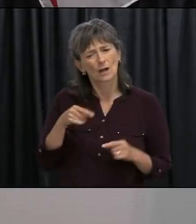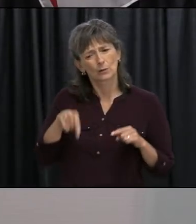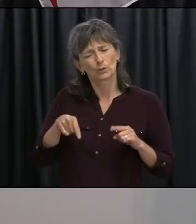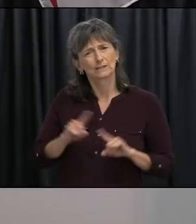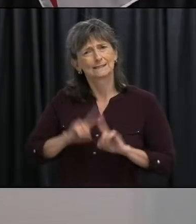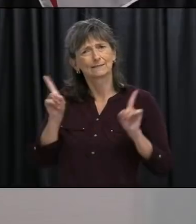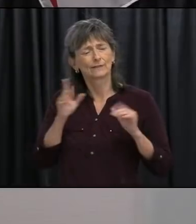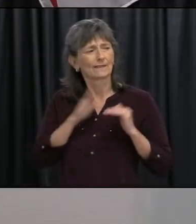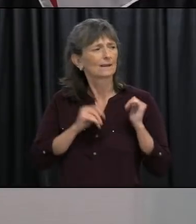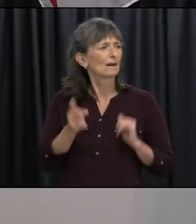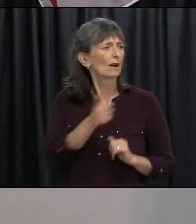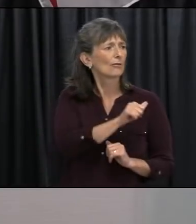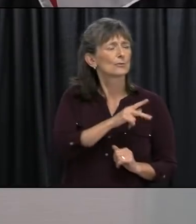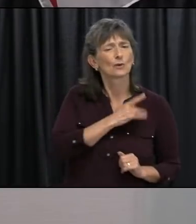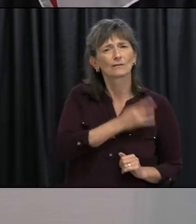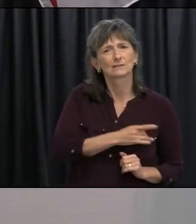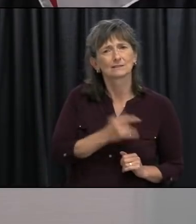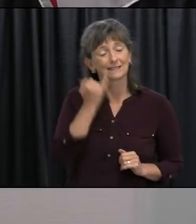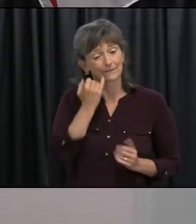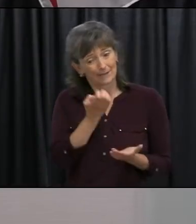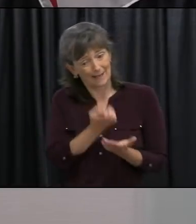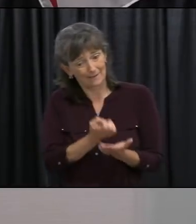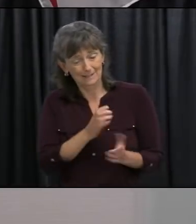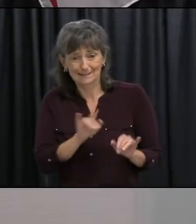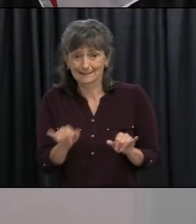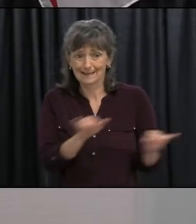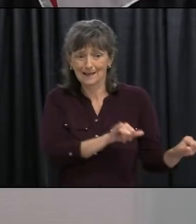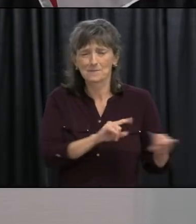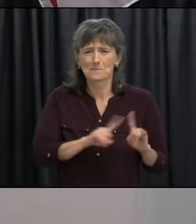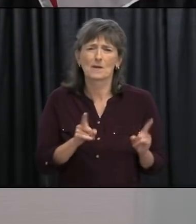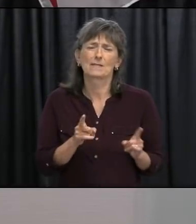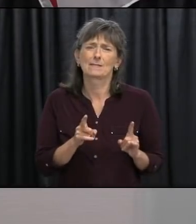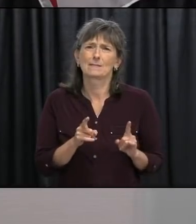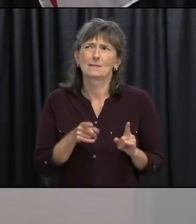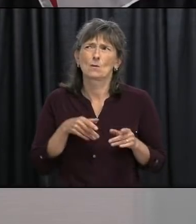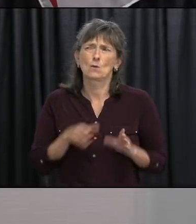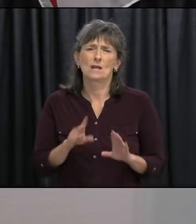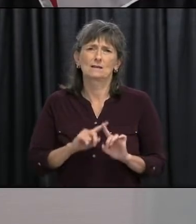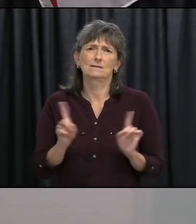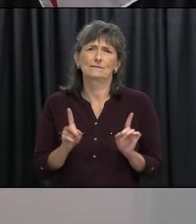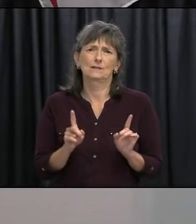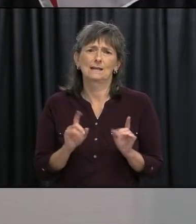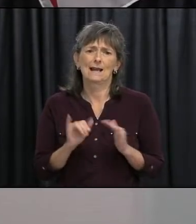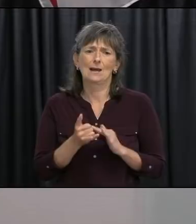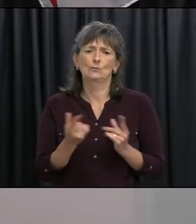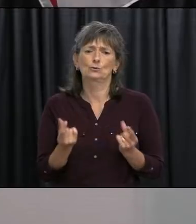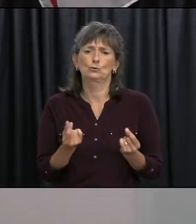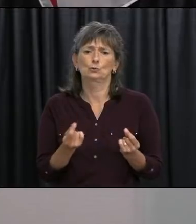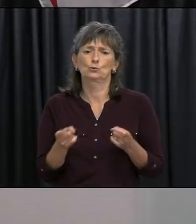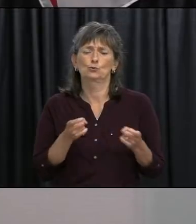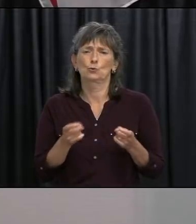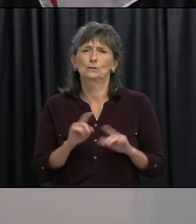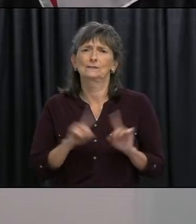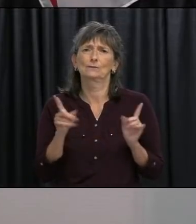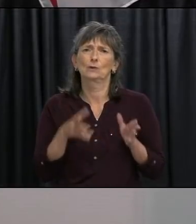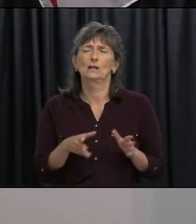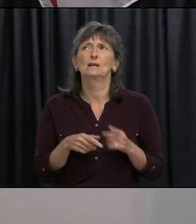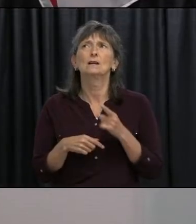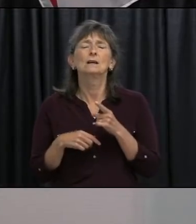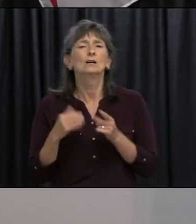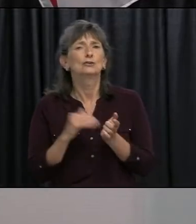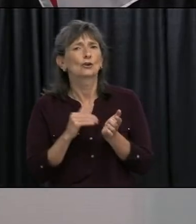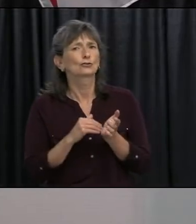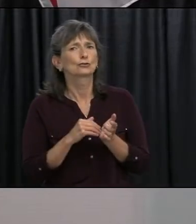deviate on that? Why is our approach different? Well, I think we're not deviating necessarily. I think we're